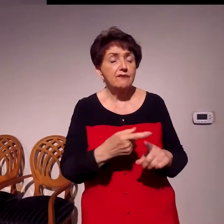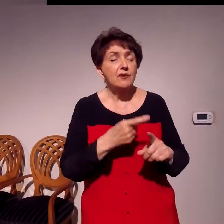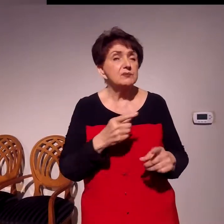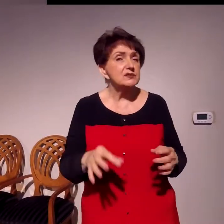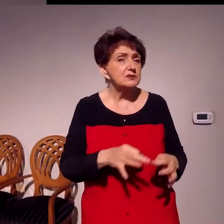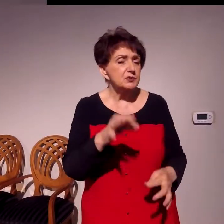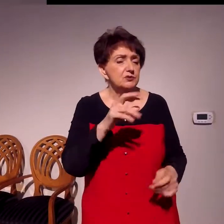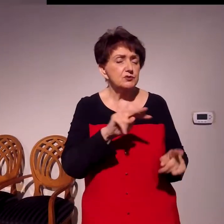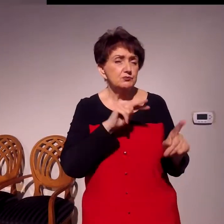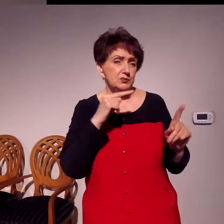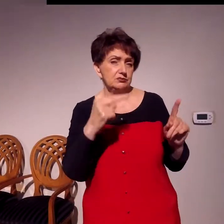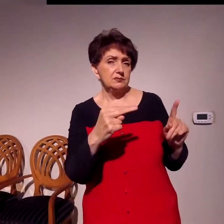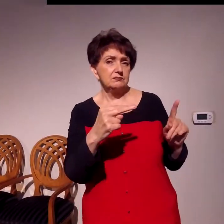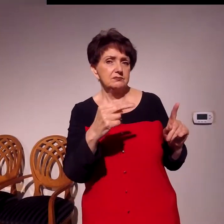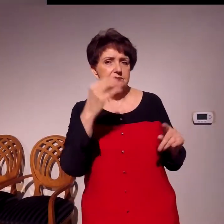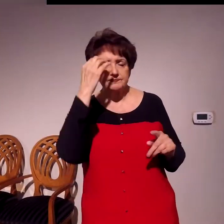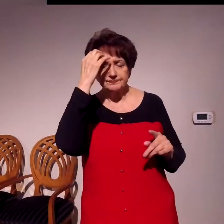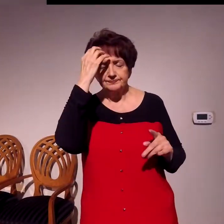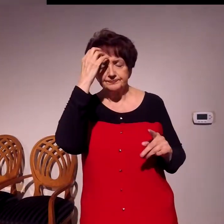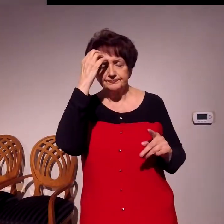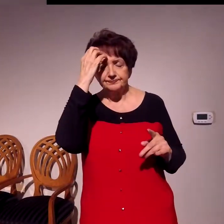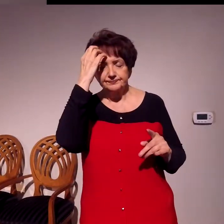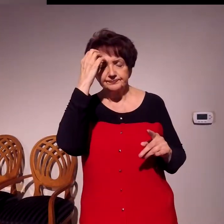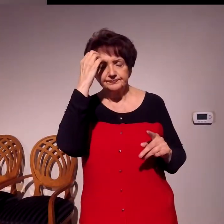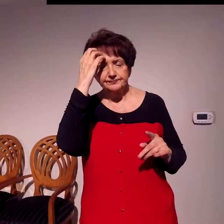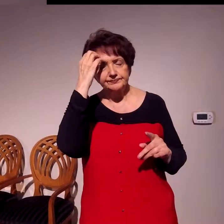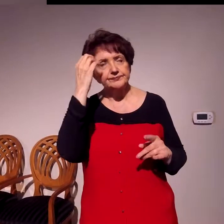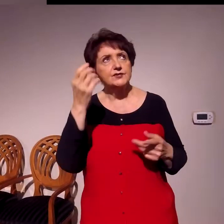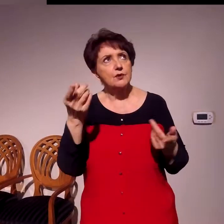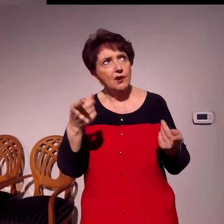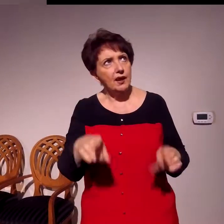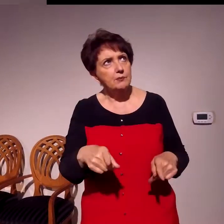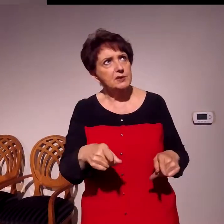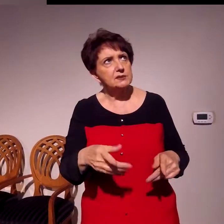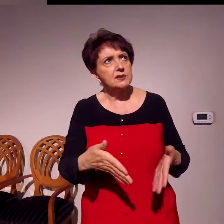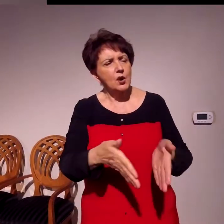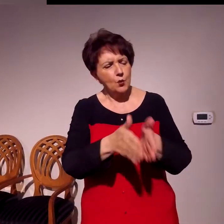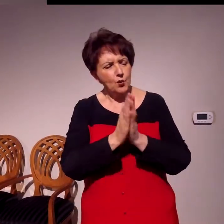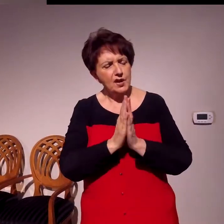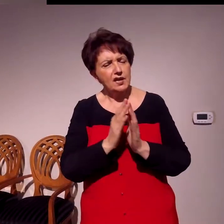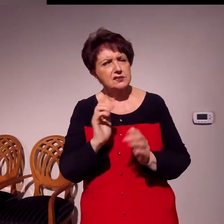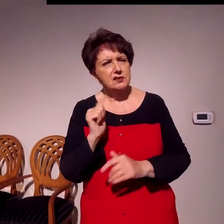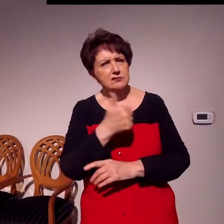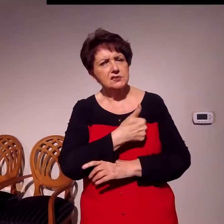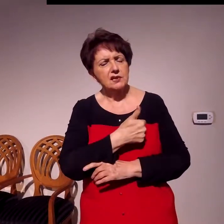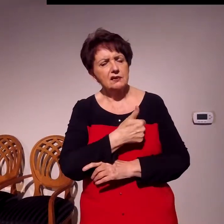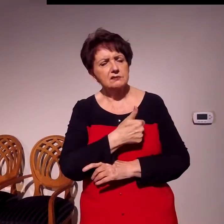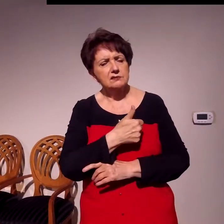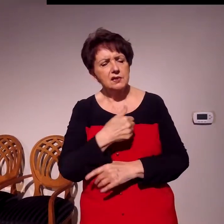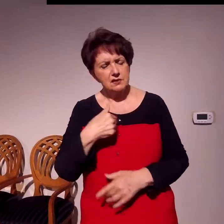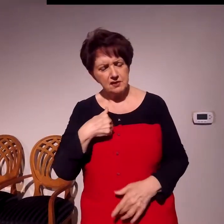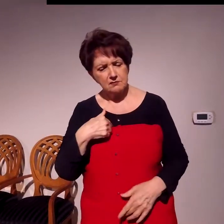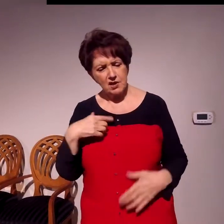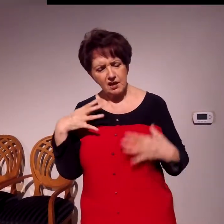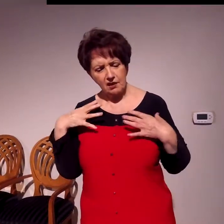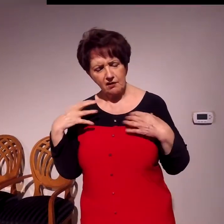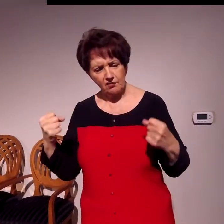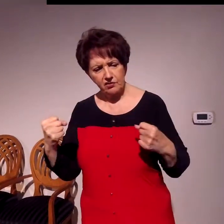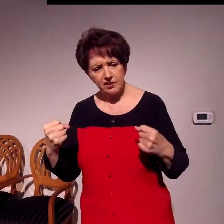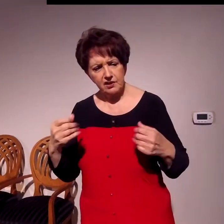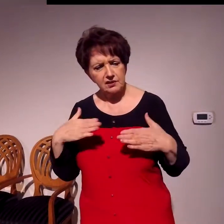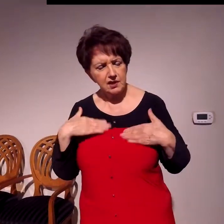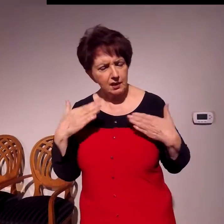view. And so then we get to ask ourselves, am I healthy and happy? Or am I unhealthy